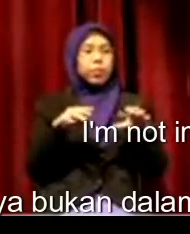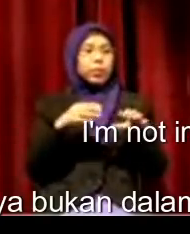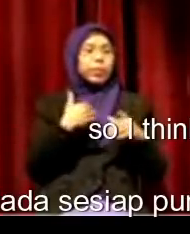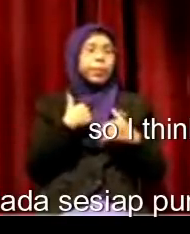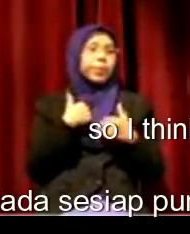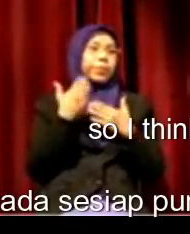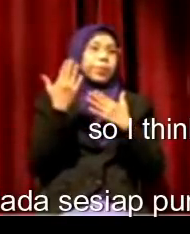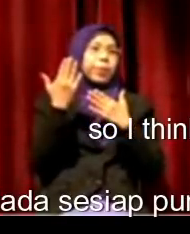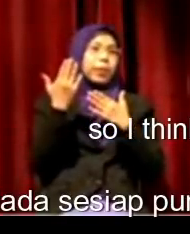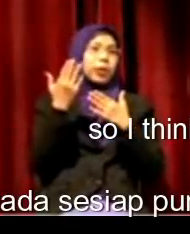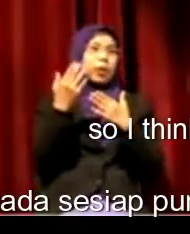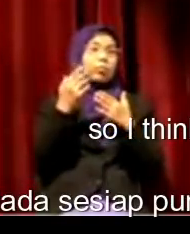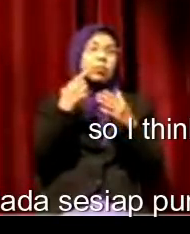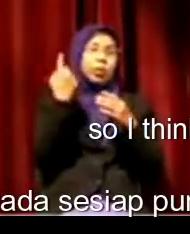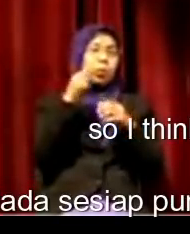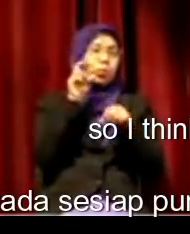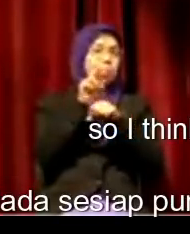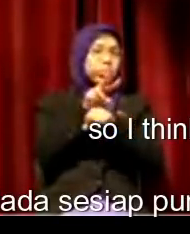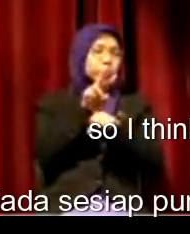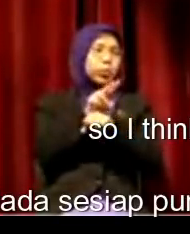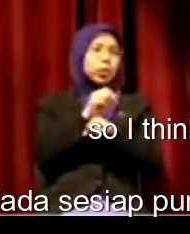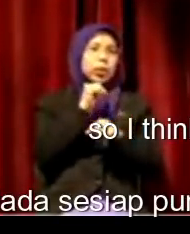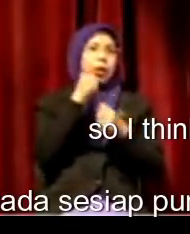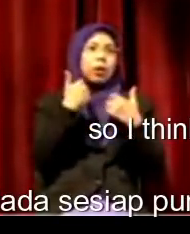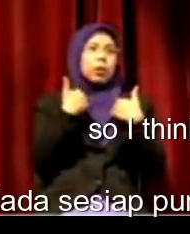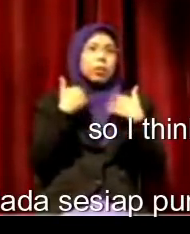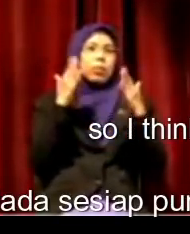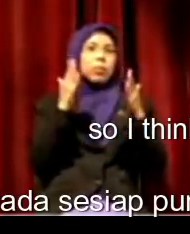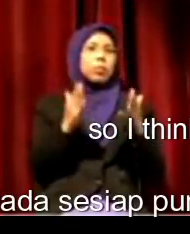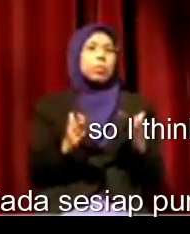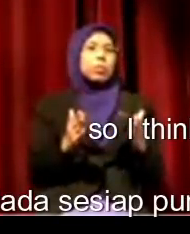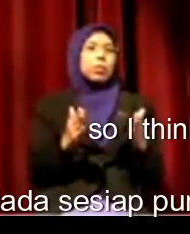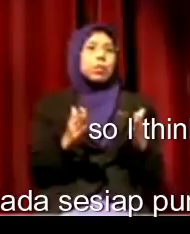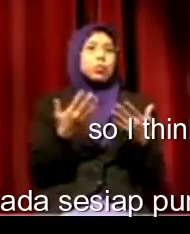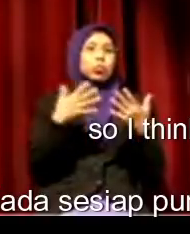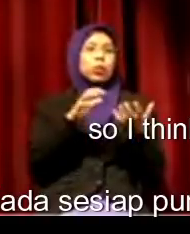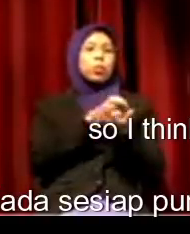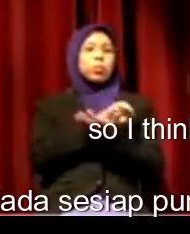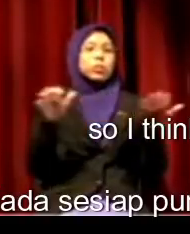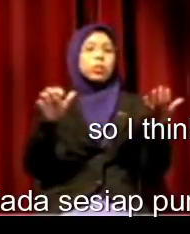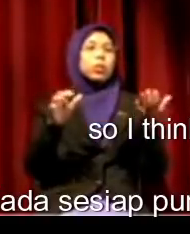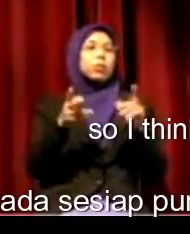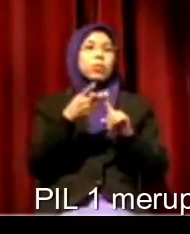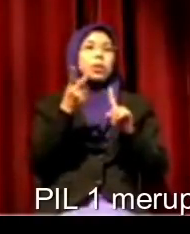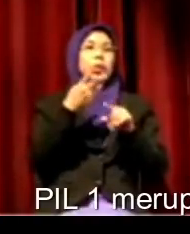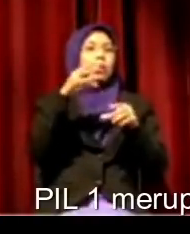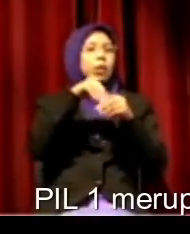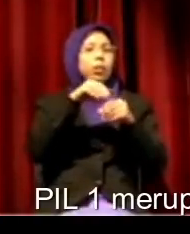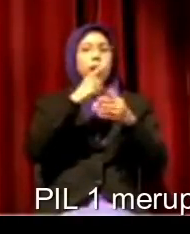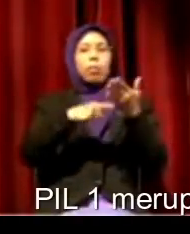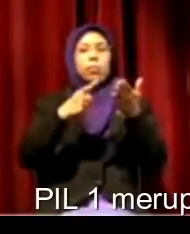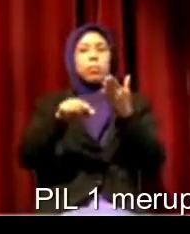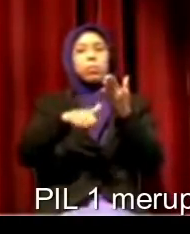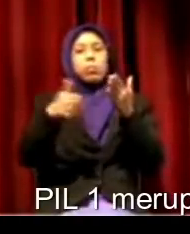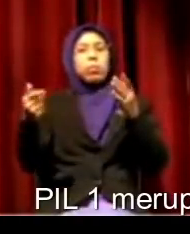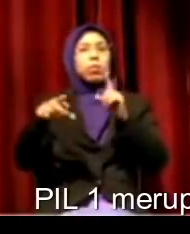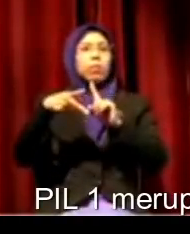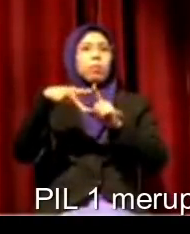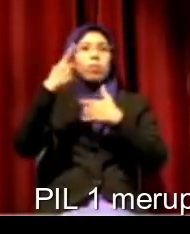told. So I think nobody wants to damage Penang through this project. I think it